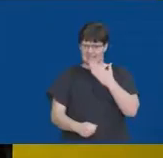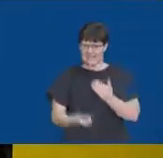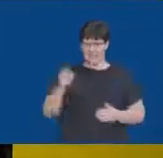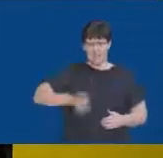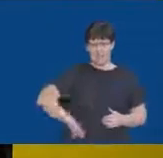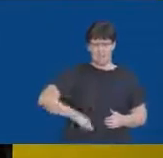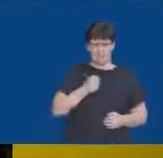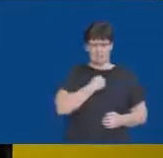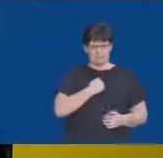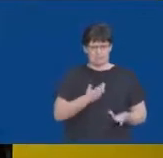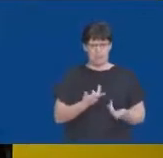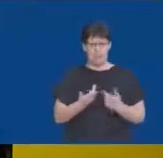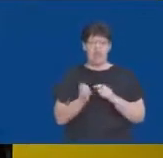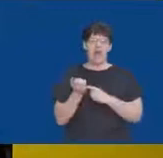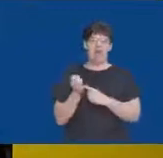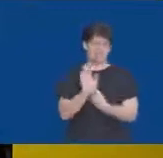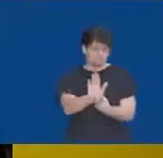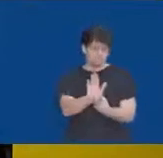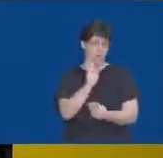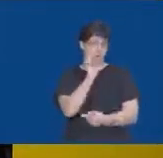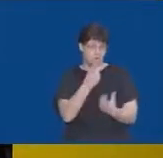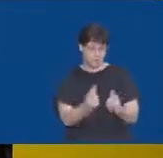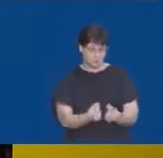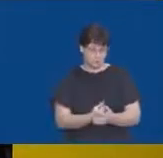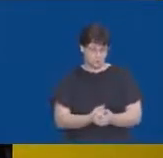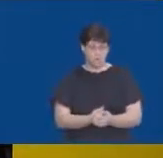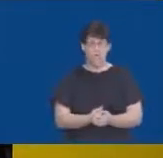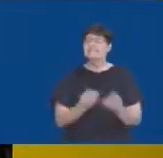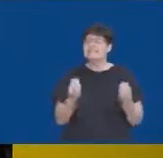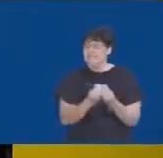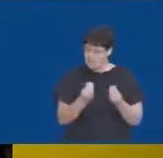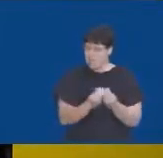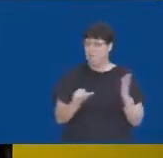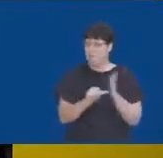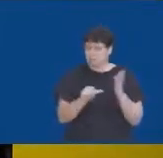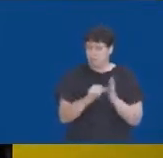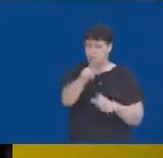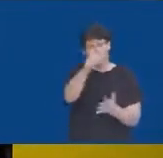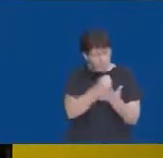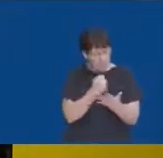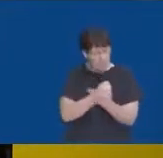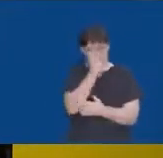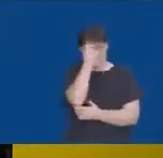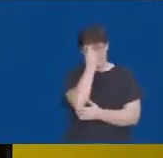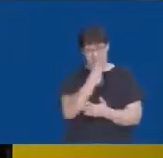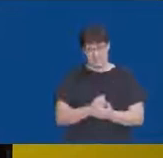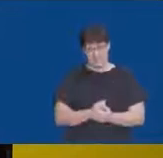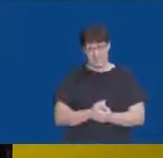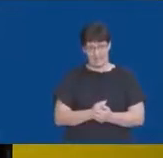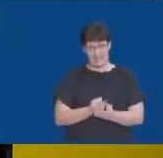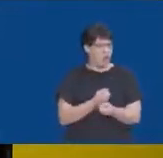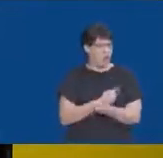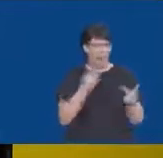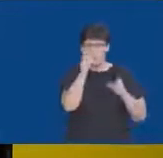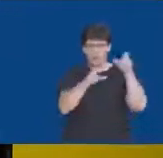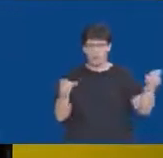tables, and I'm going to do an example with you later, are really something that's crucial that you understand. And in actual fact, a lot of